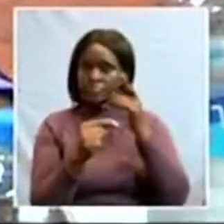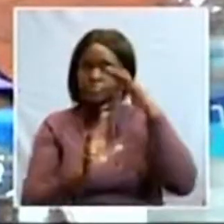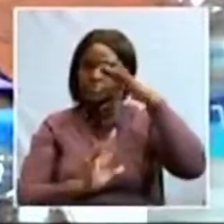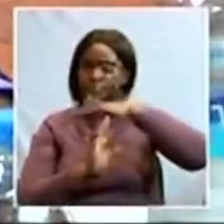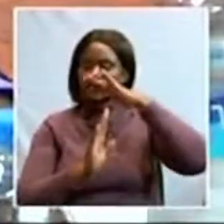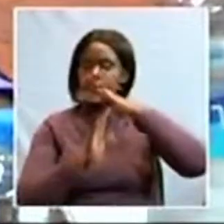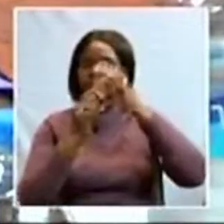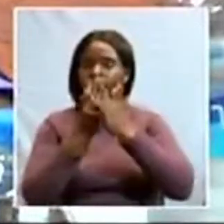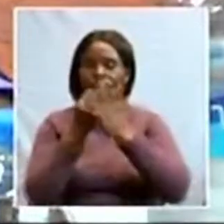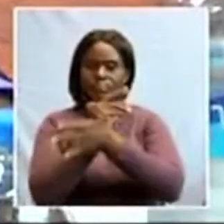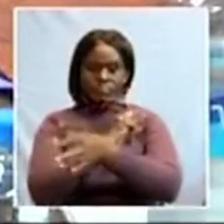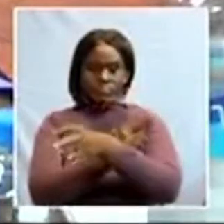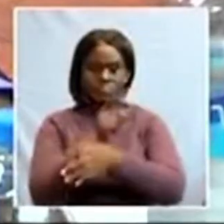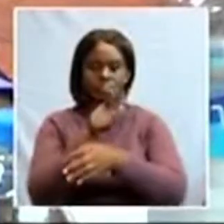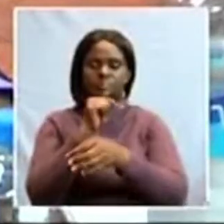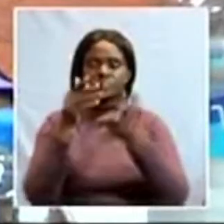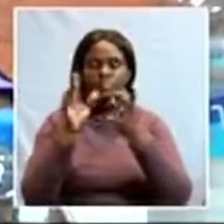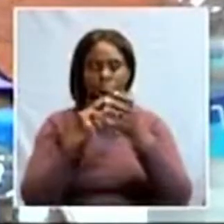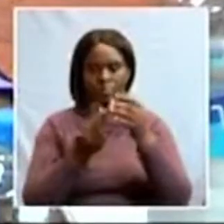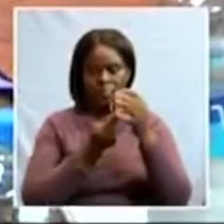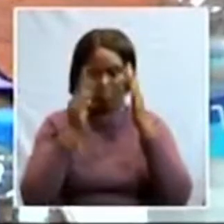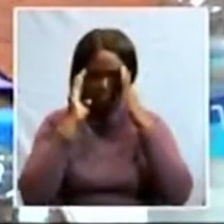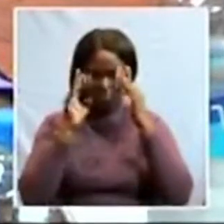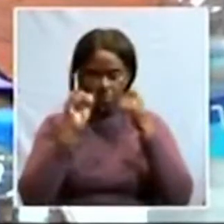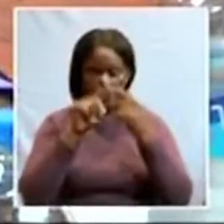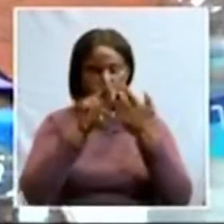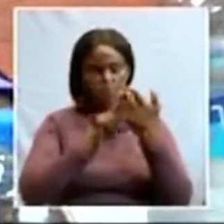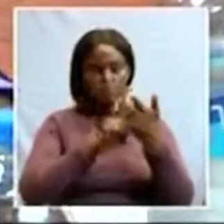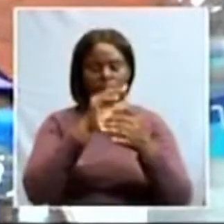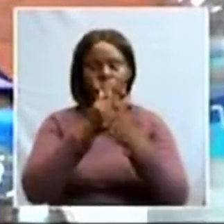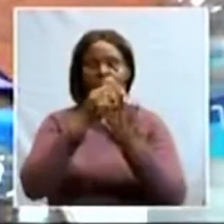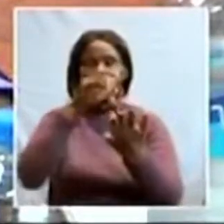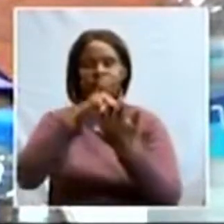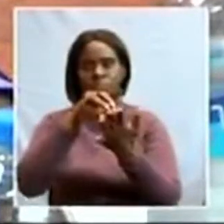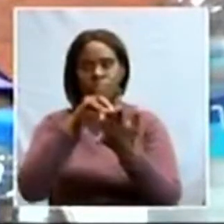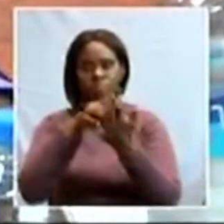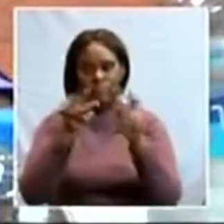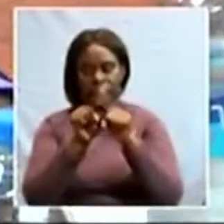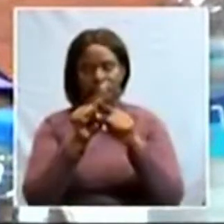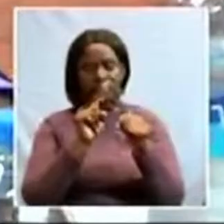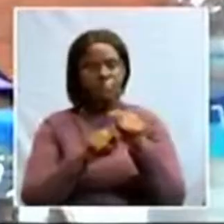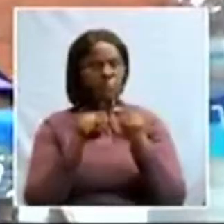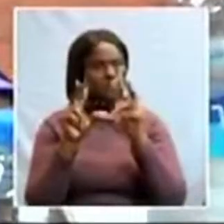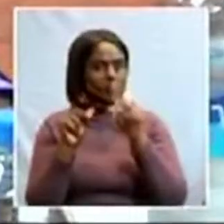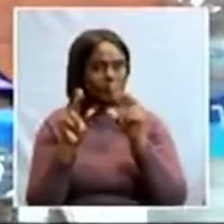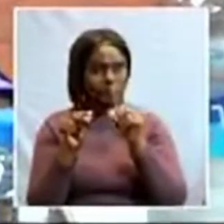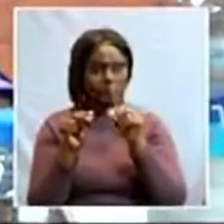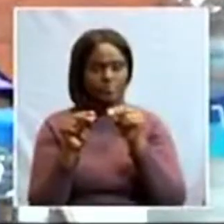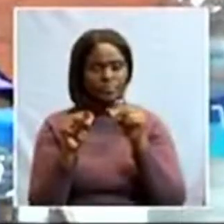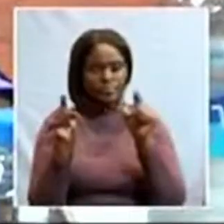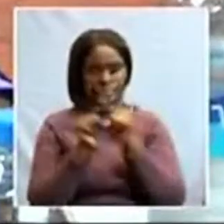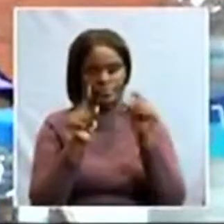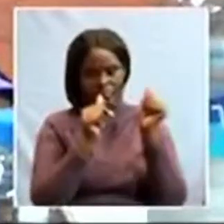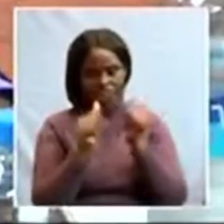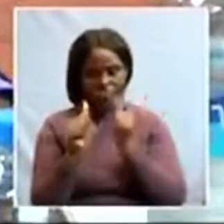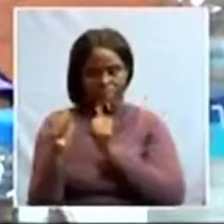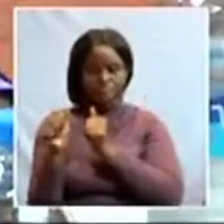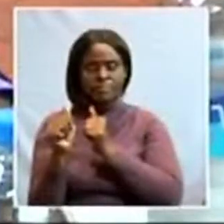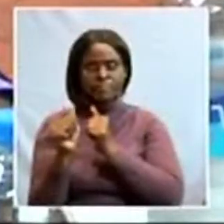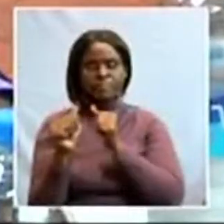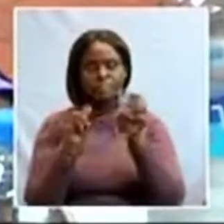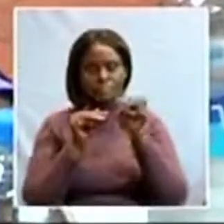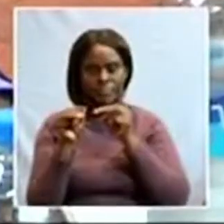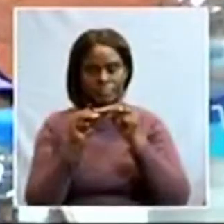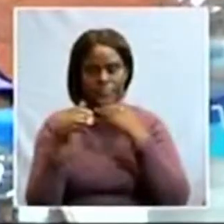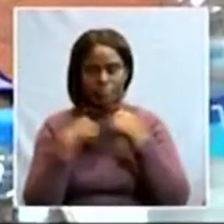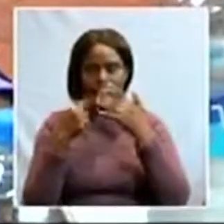limited resources which couldn't allow us to attend to all the reported cases at the same time. Action taken,